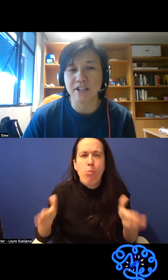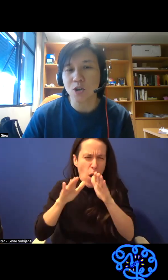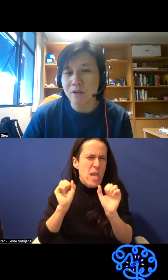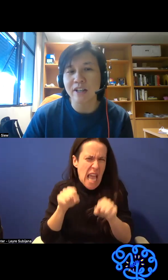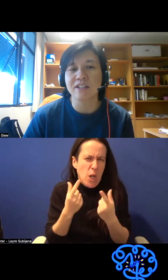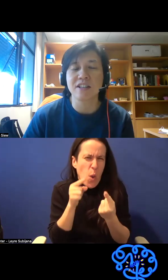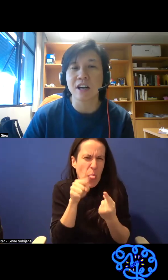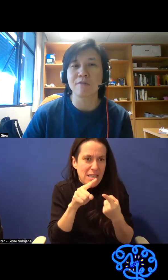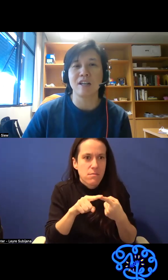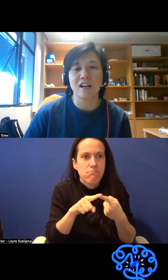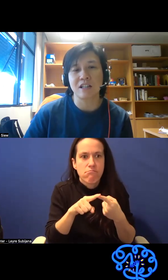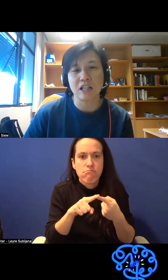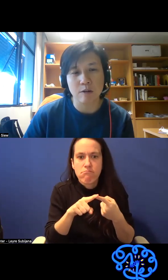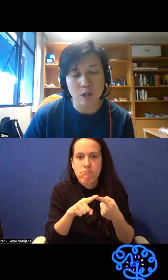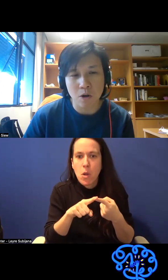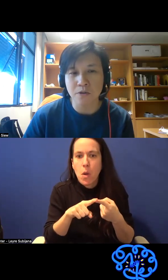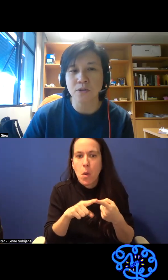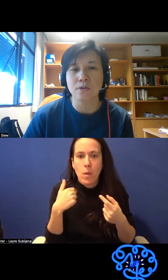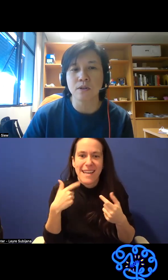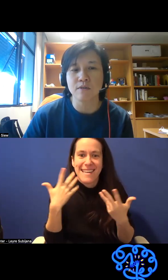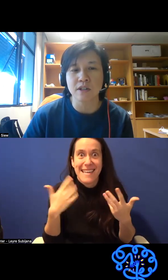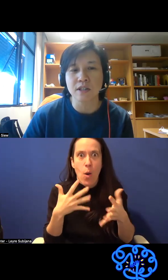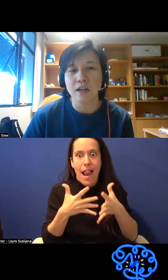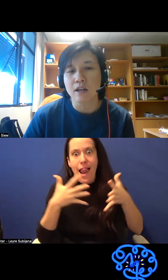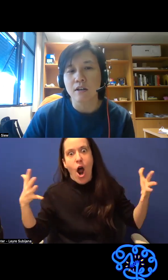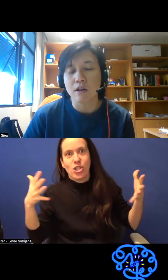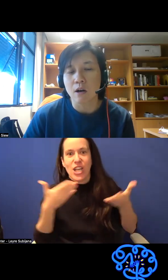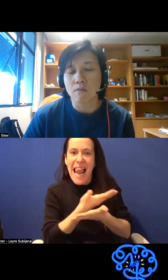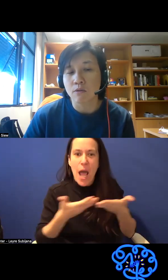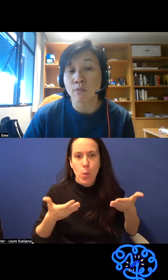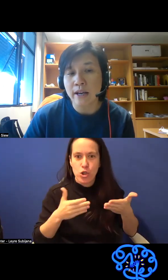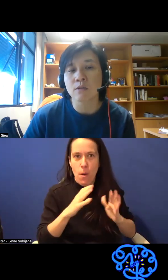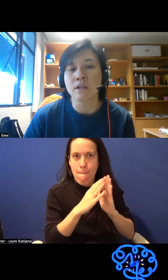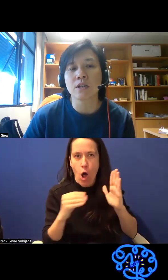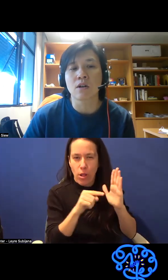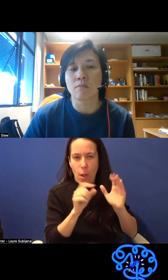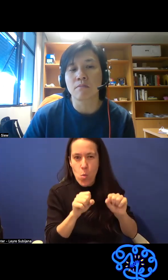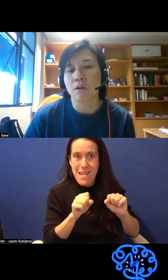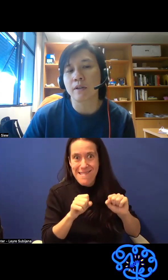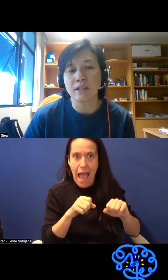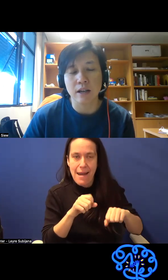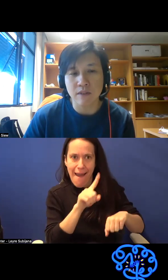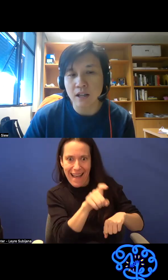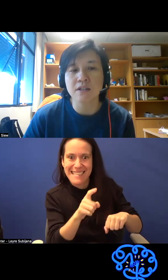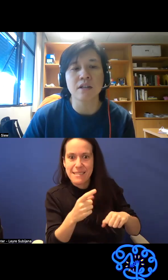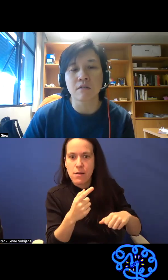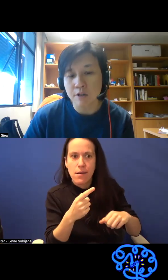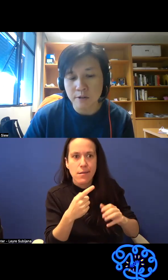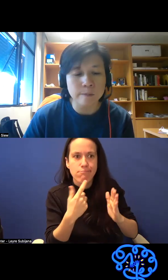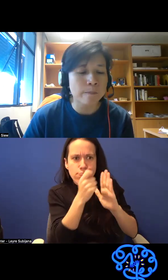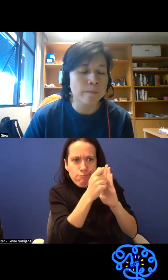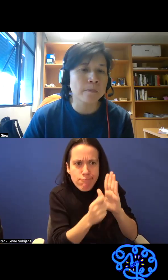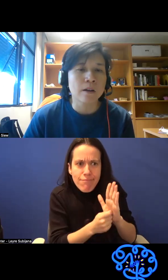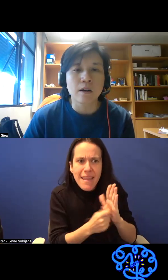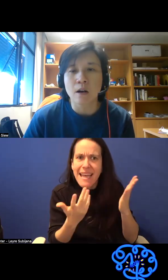We can ask human raters, and now we can ask large language models to give us to rate the words on properties like valence and